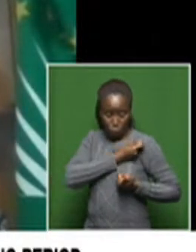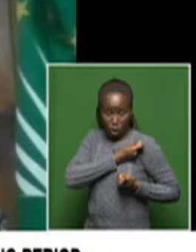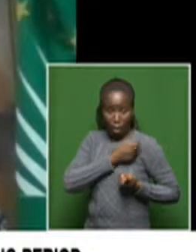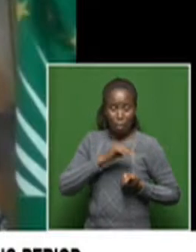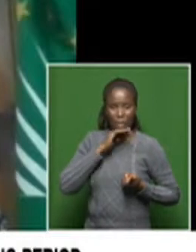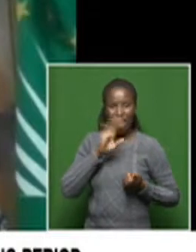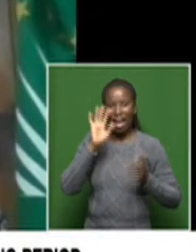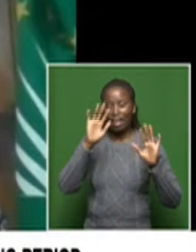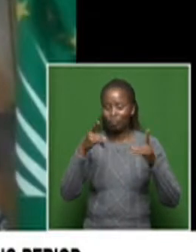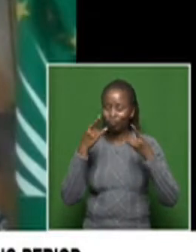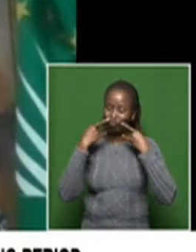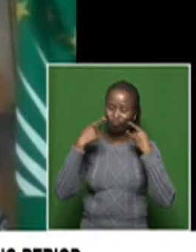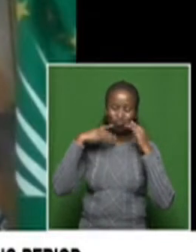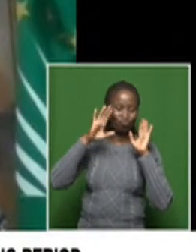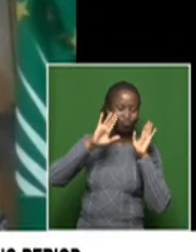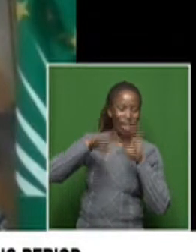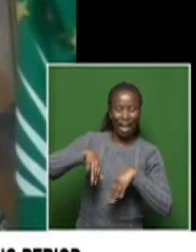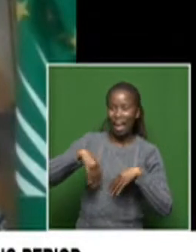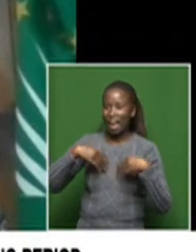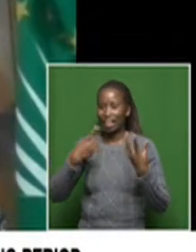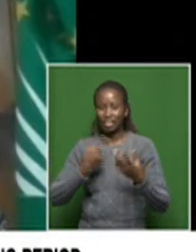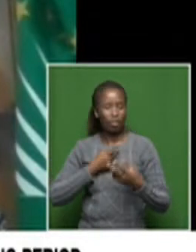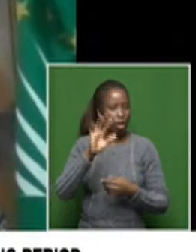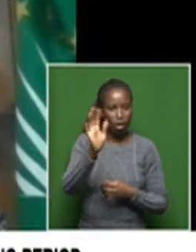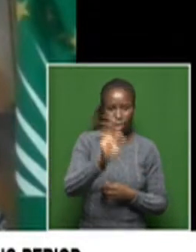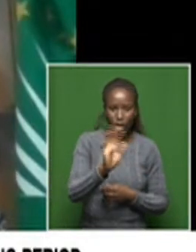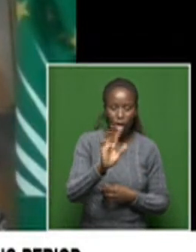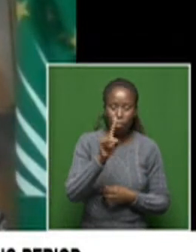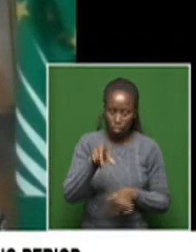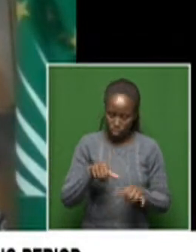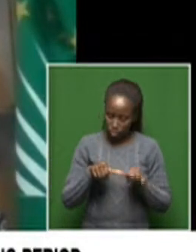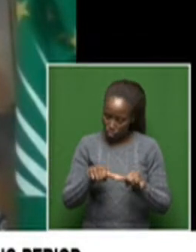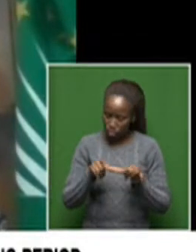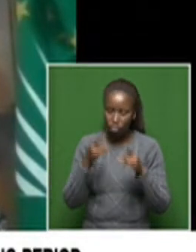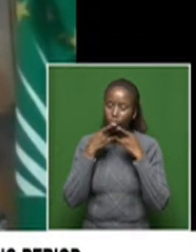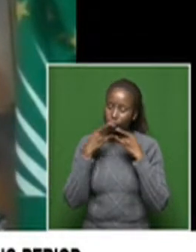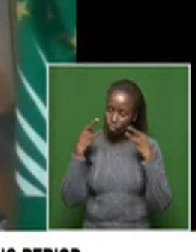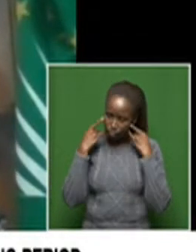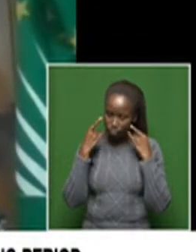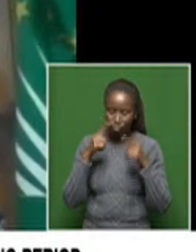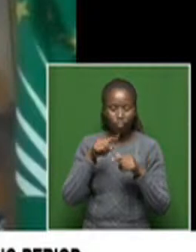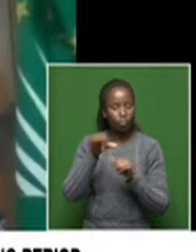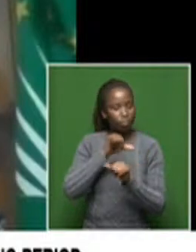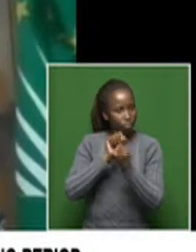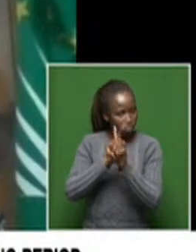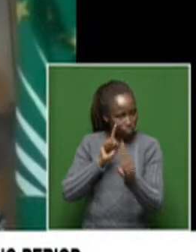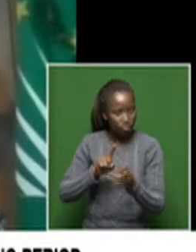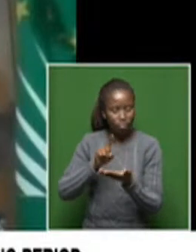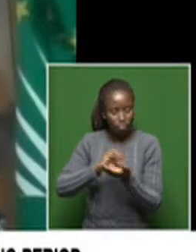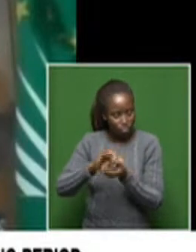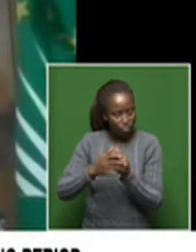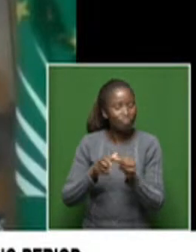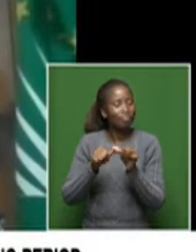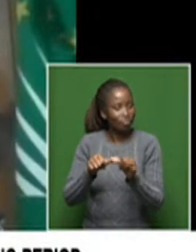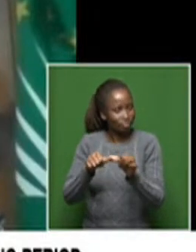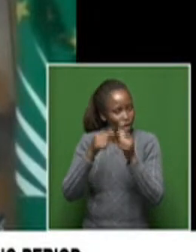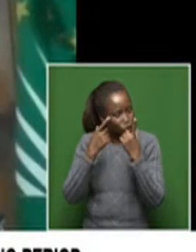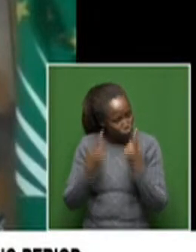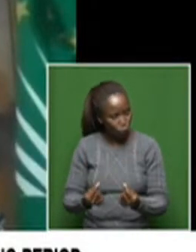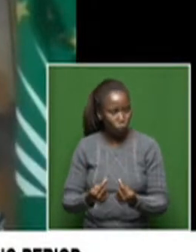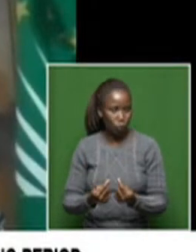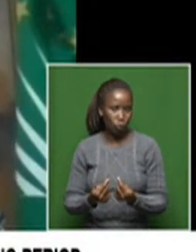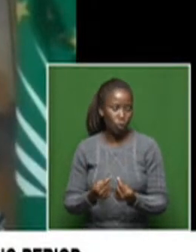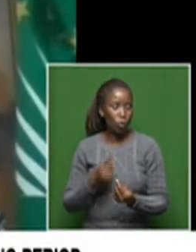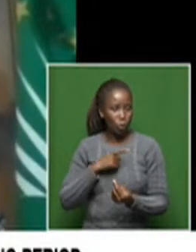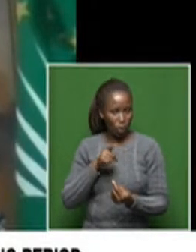guard and stop protecting themselves by wearing their mask and social distancing and also sanitizing. This is to ensure that